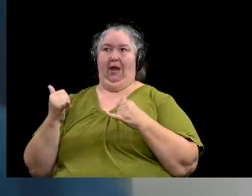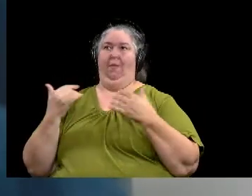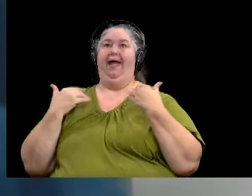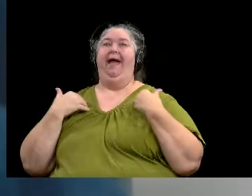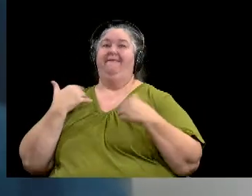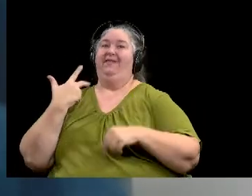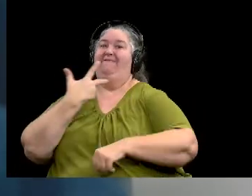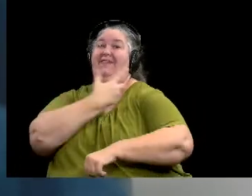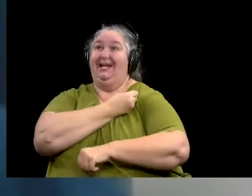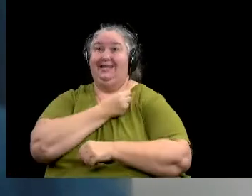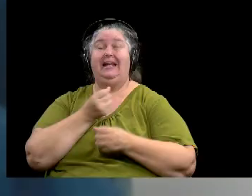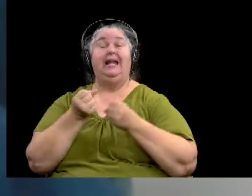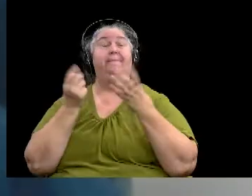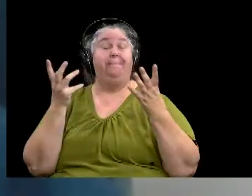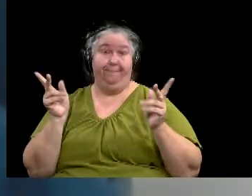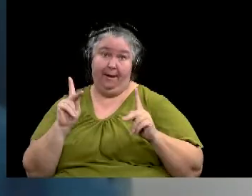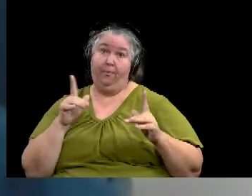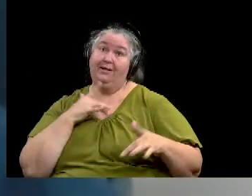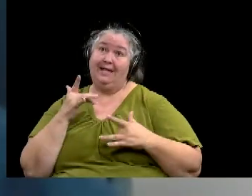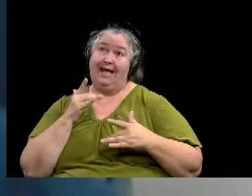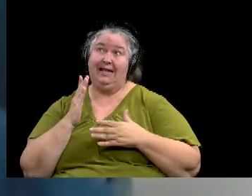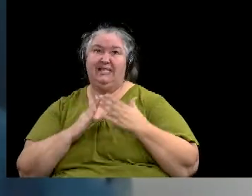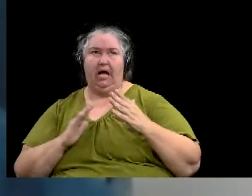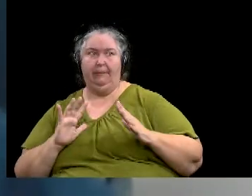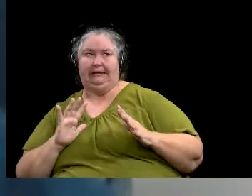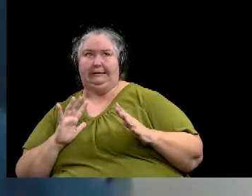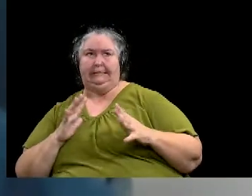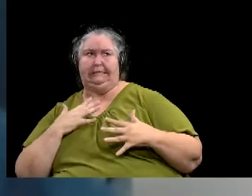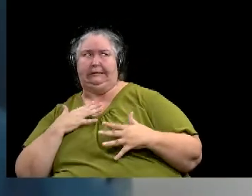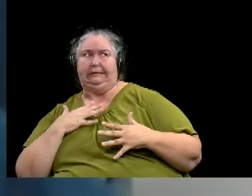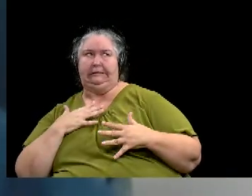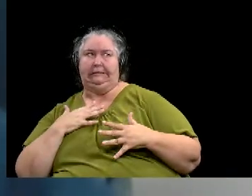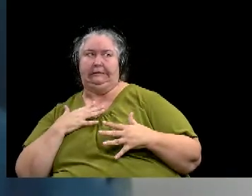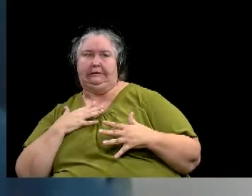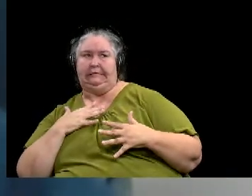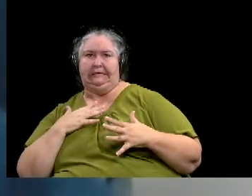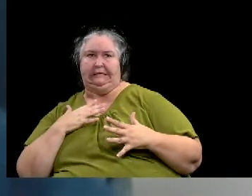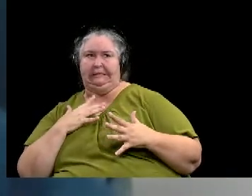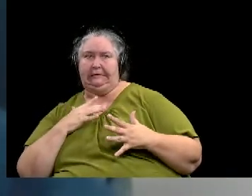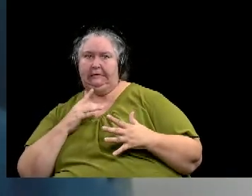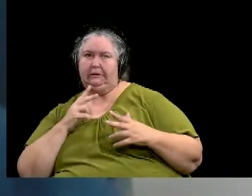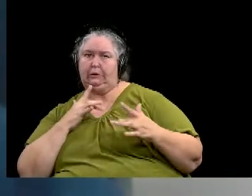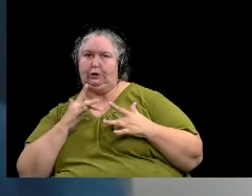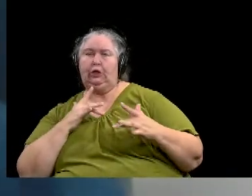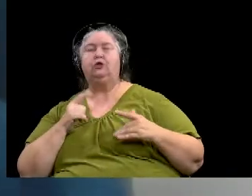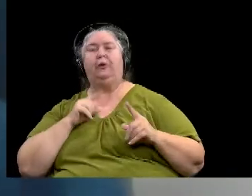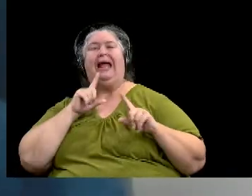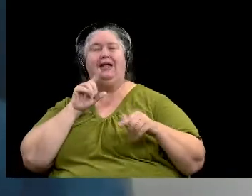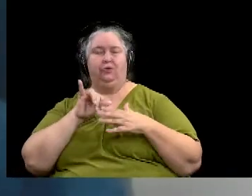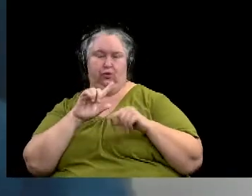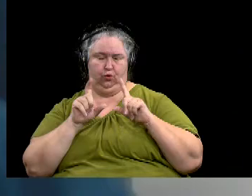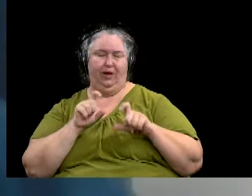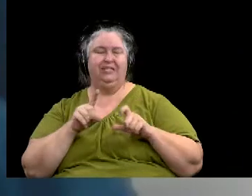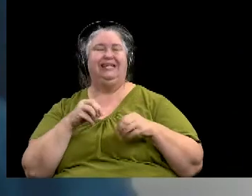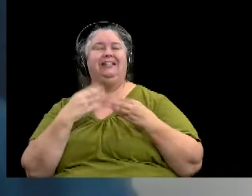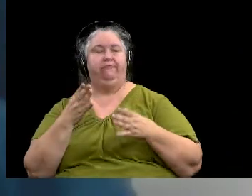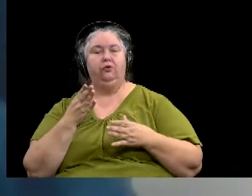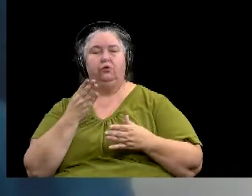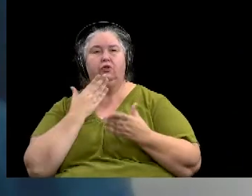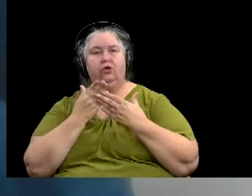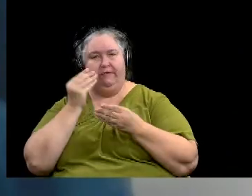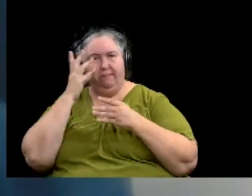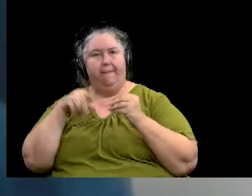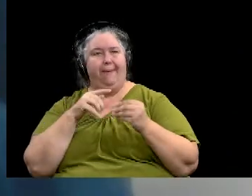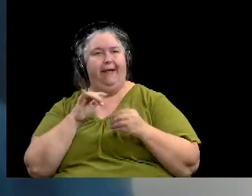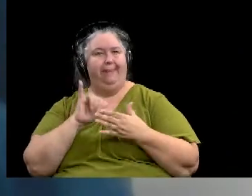also very hesitant and concerned. And so we're going to answer a lot of those questions today and get you some good information about the vaccine. But this is